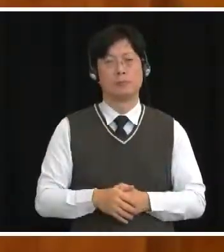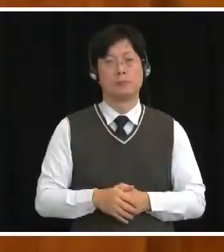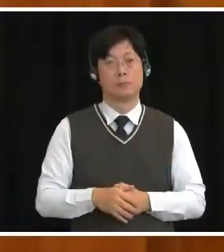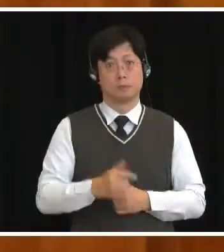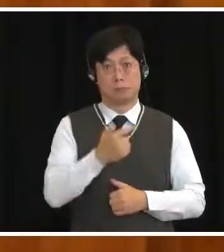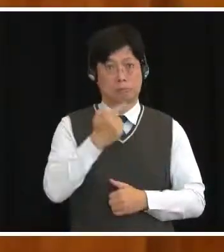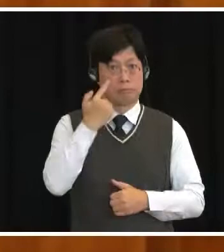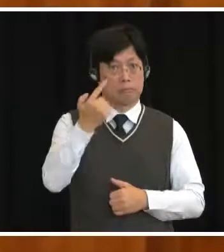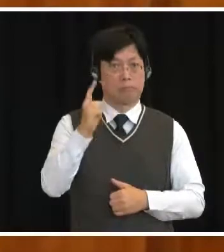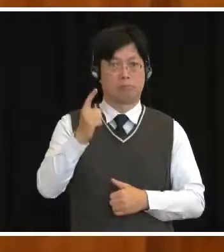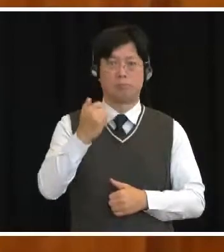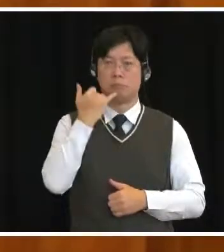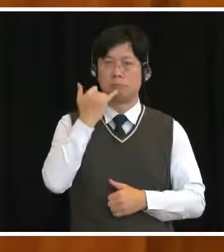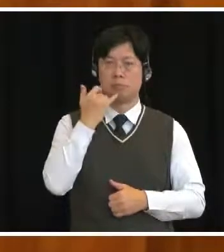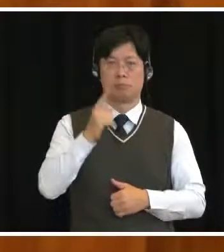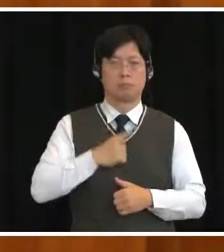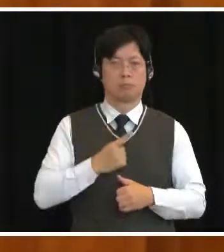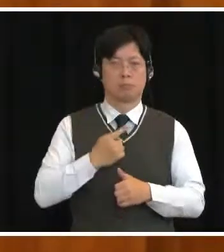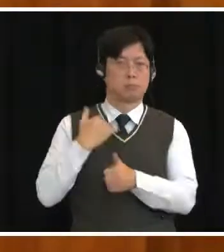be impeached.